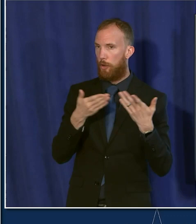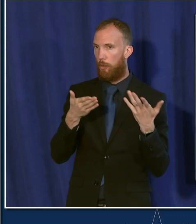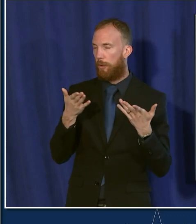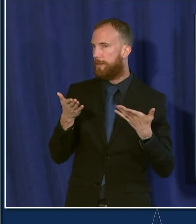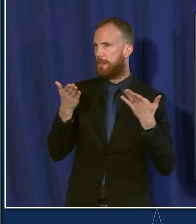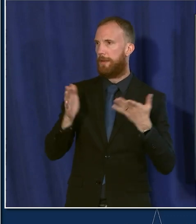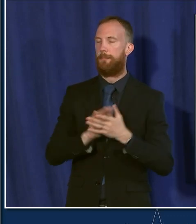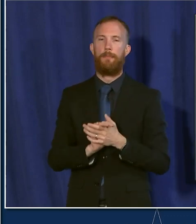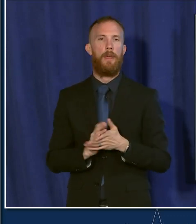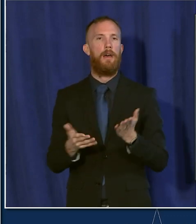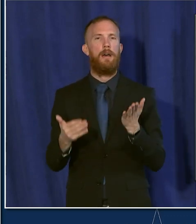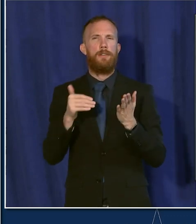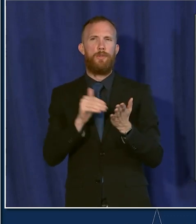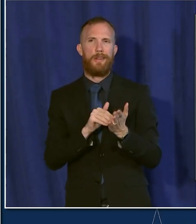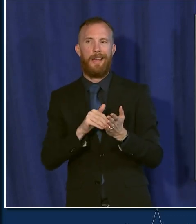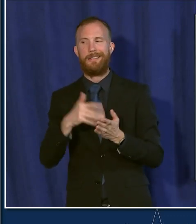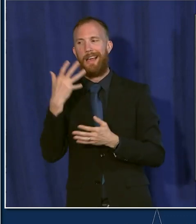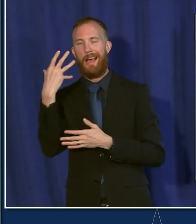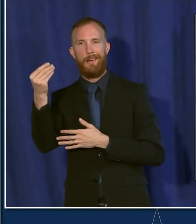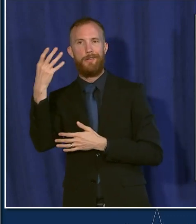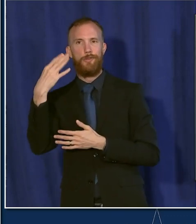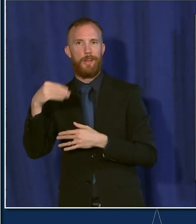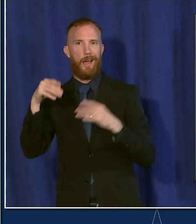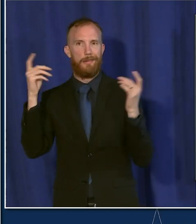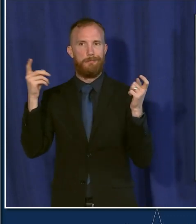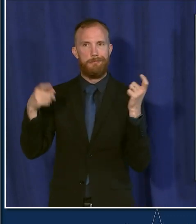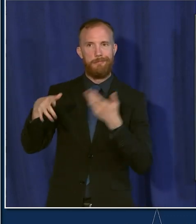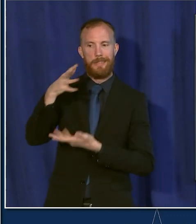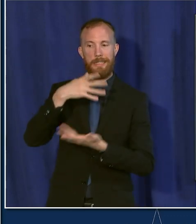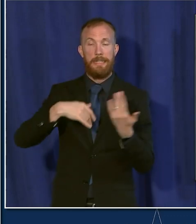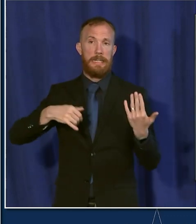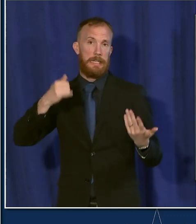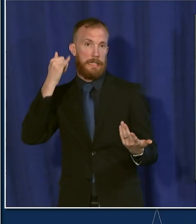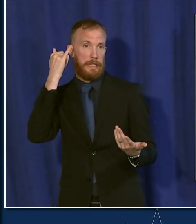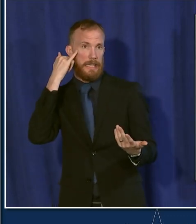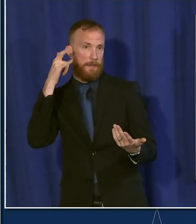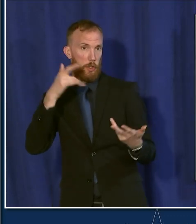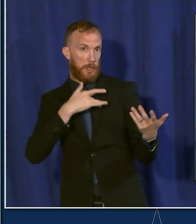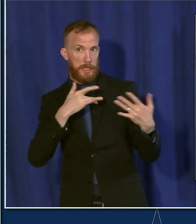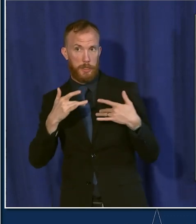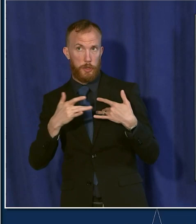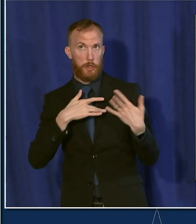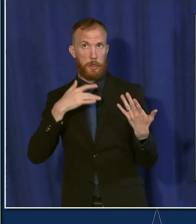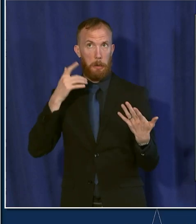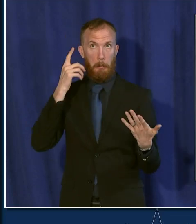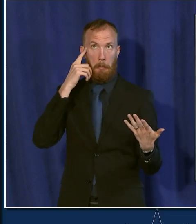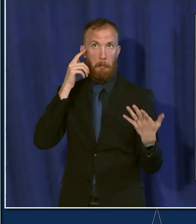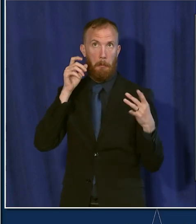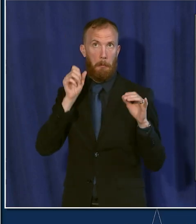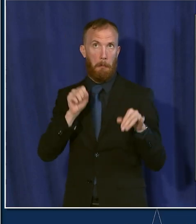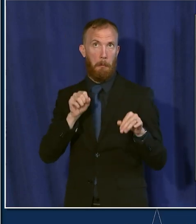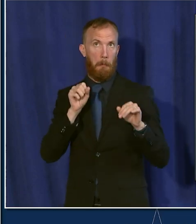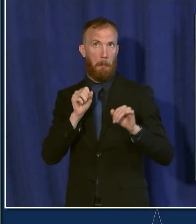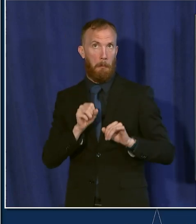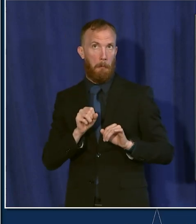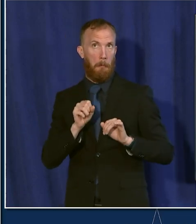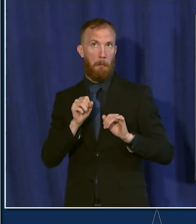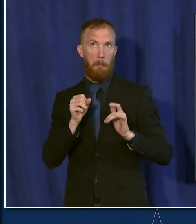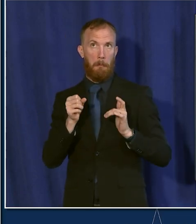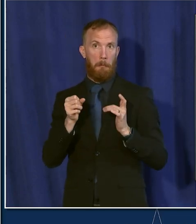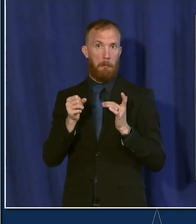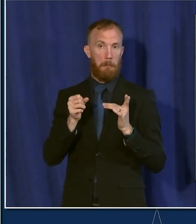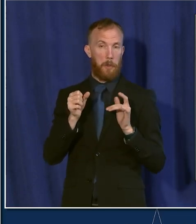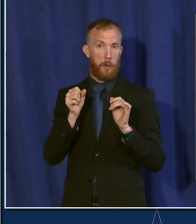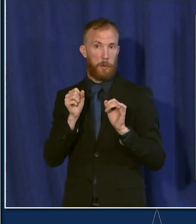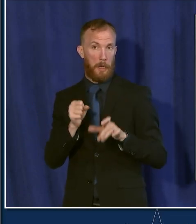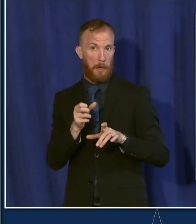I don't, you know, in an outdoor festival, if someone is concerned, and particularly, I would also encourage, you know, like, masks can help,